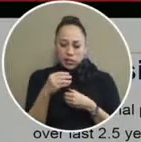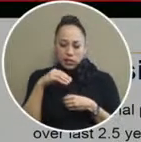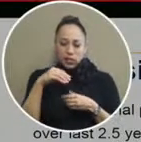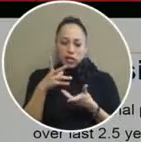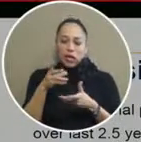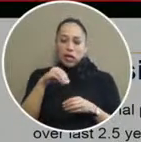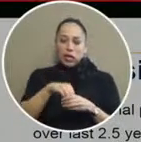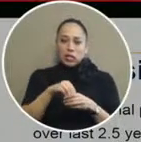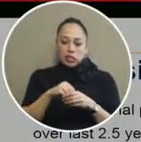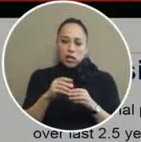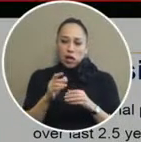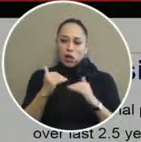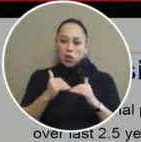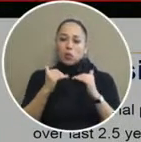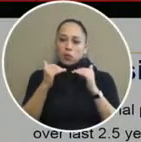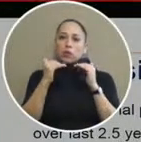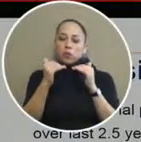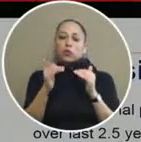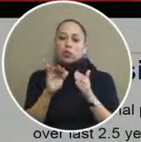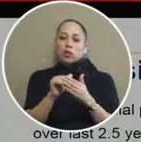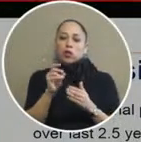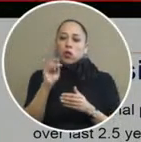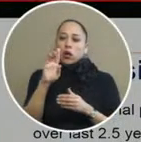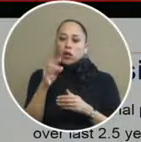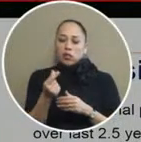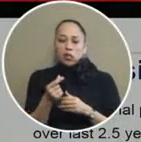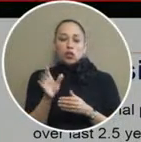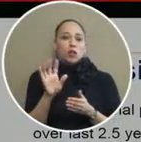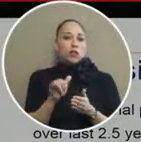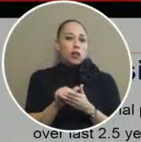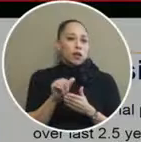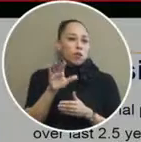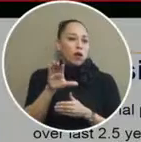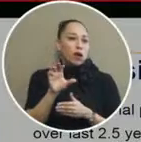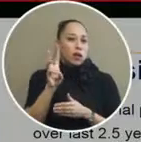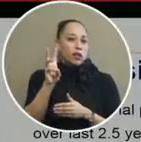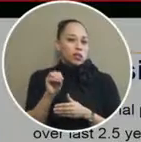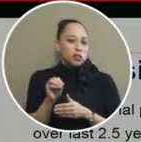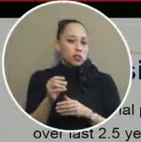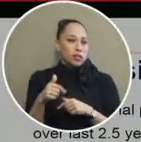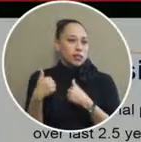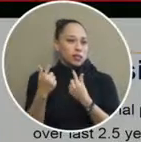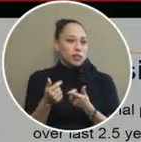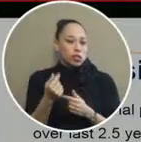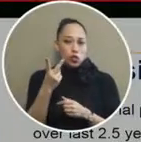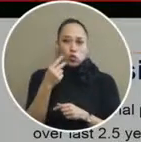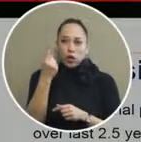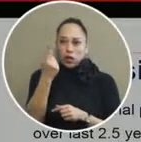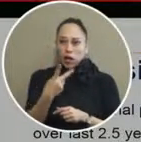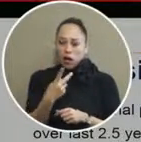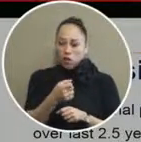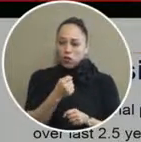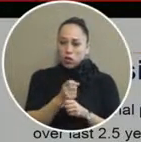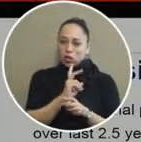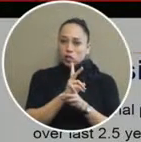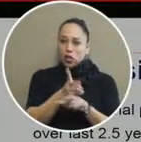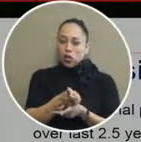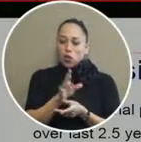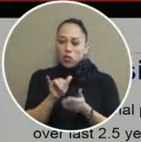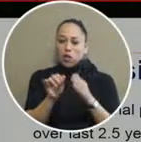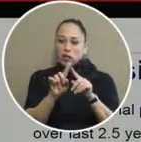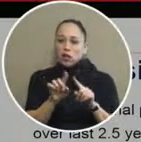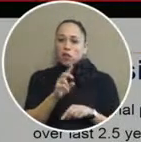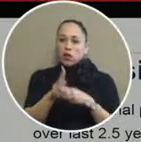promotions and growing leaders within the organization, there's been 560 over the last 2.5 years alone, and that's across all job